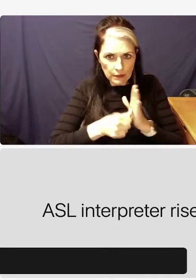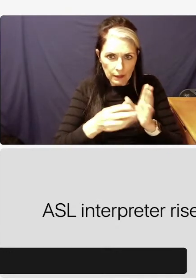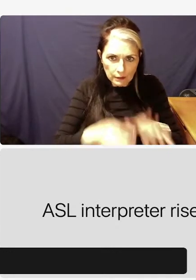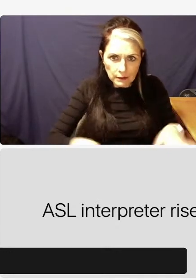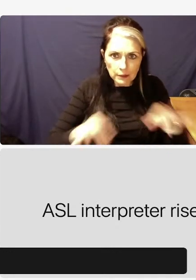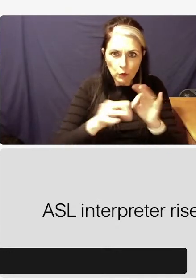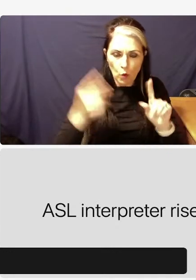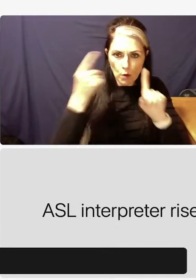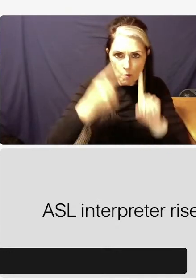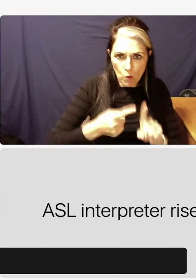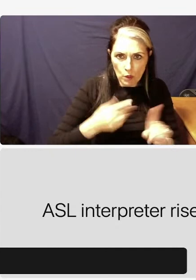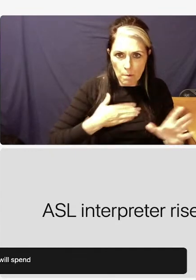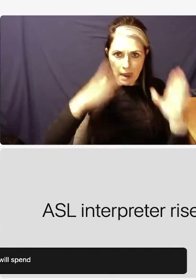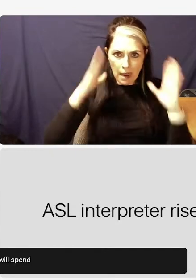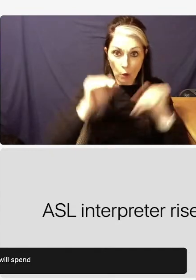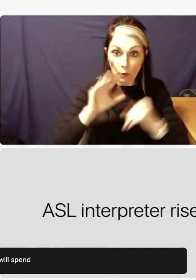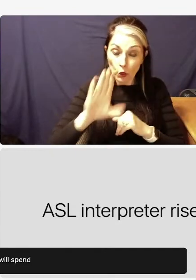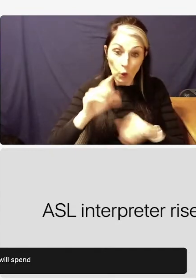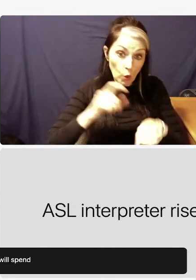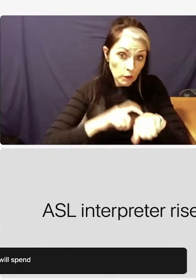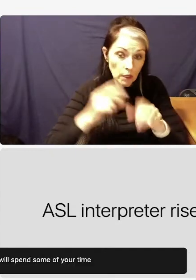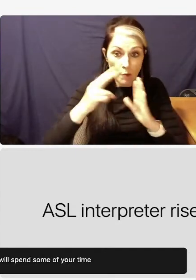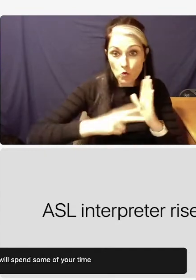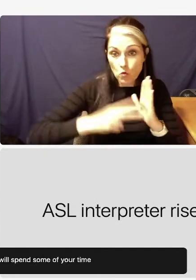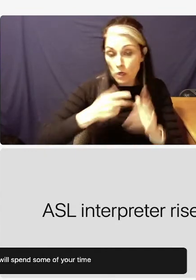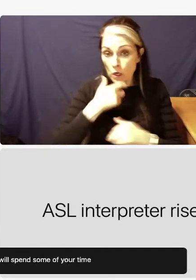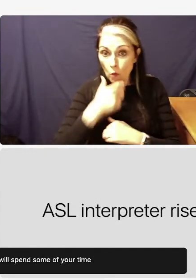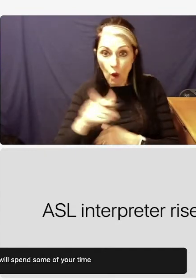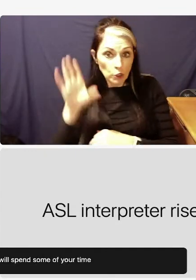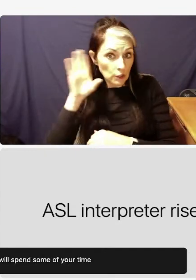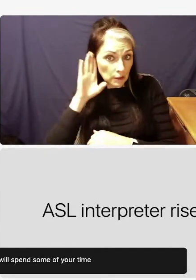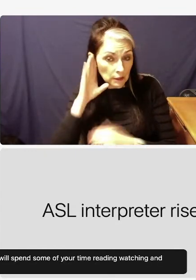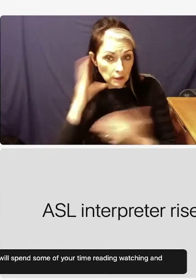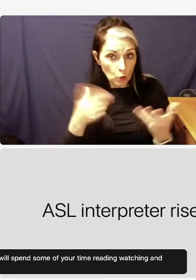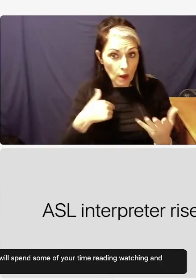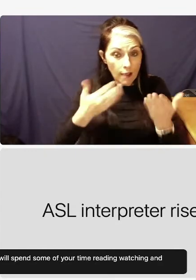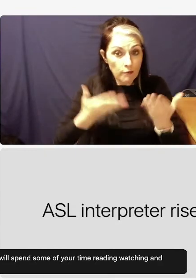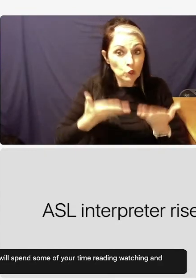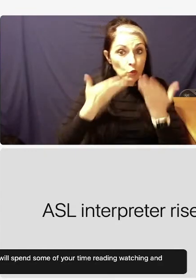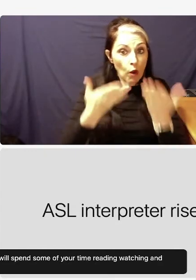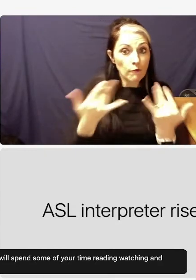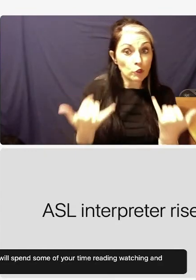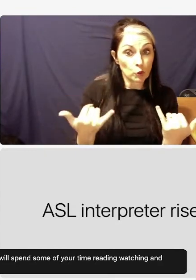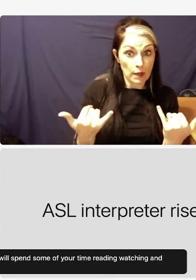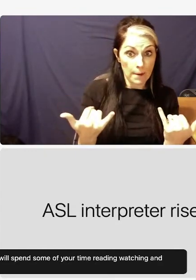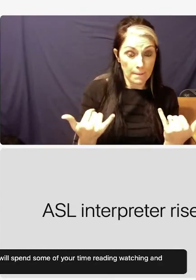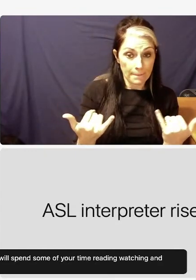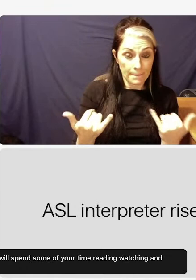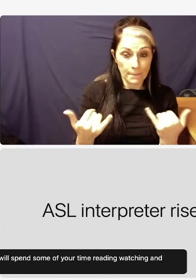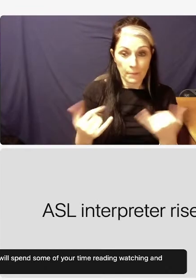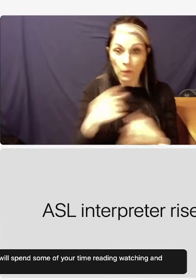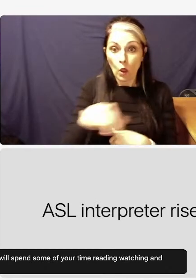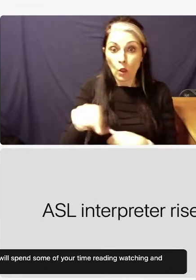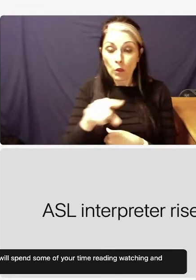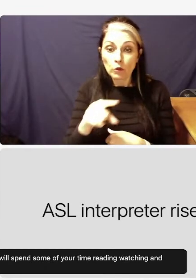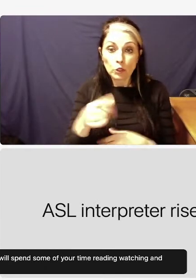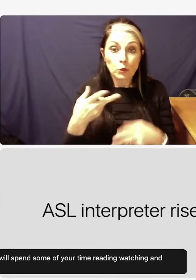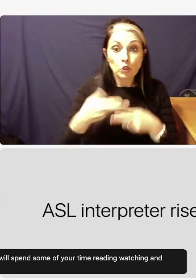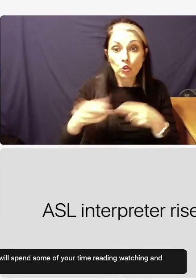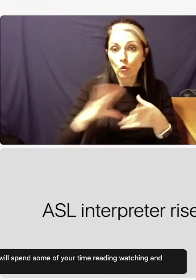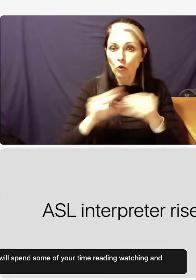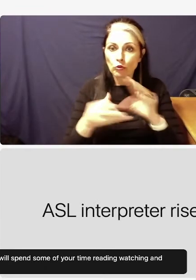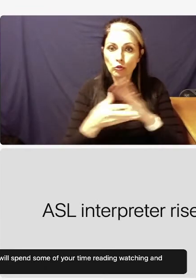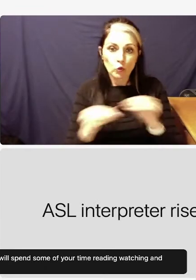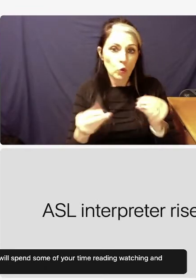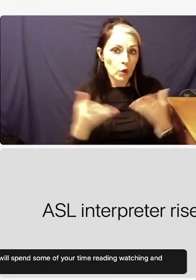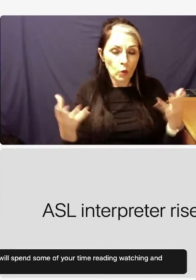my hope that you will spend some of your time reading watching and listening to what i have to offer today for those who want a shorter story it's